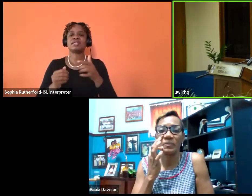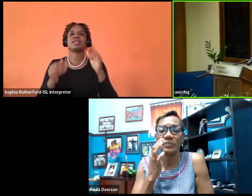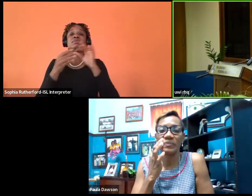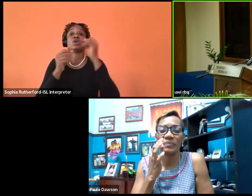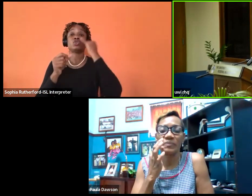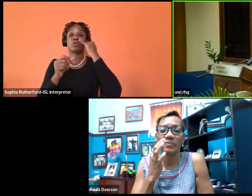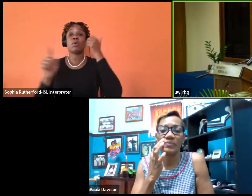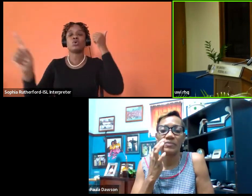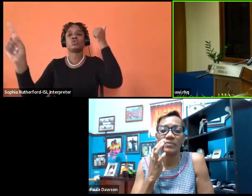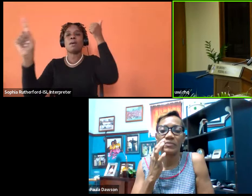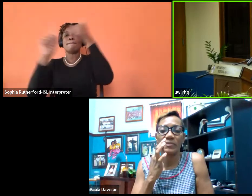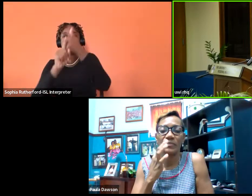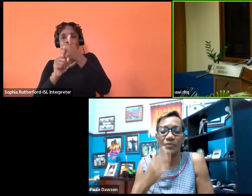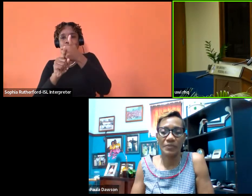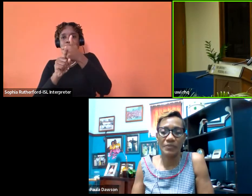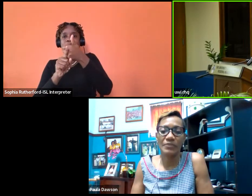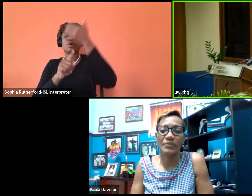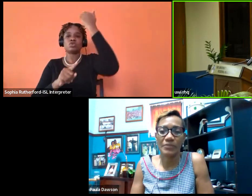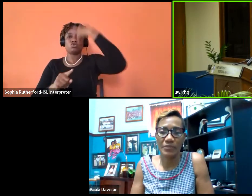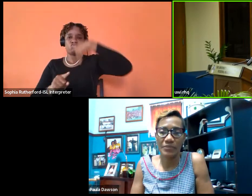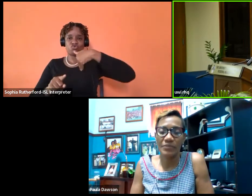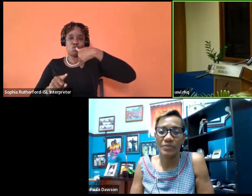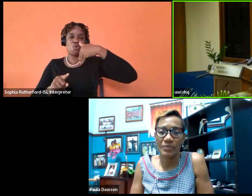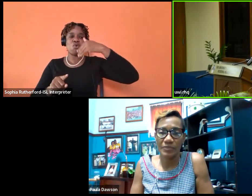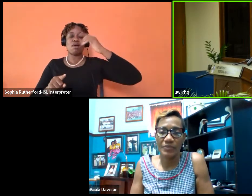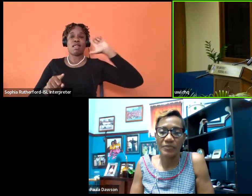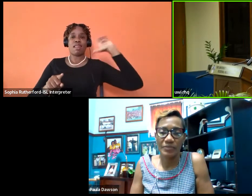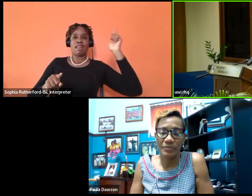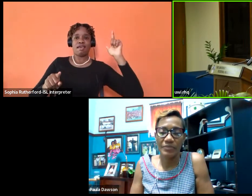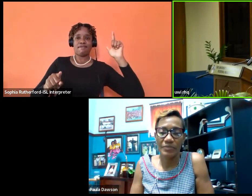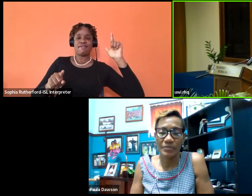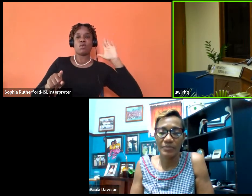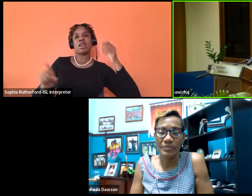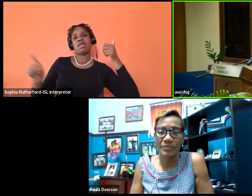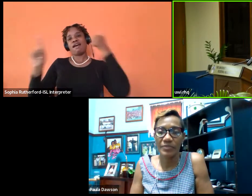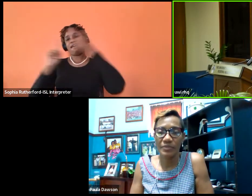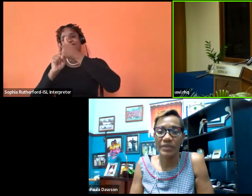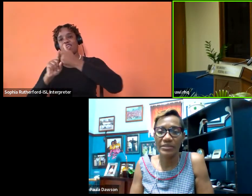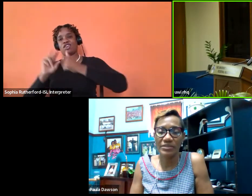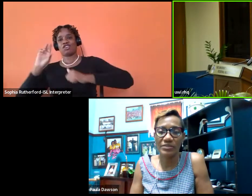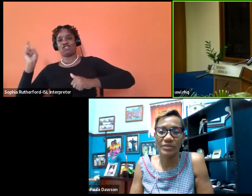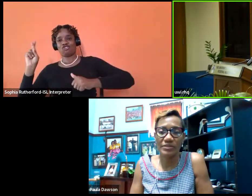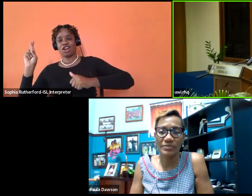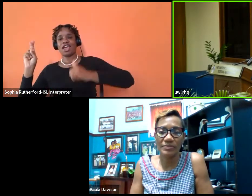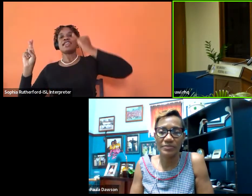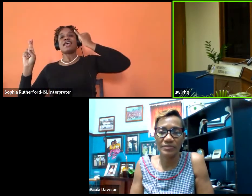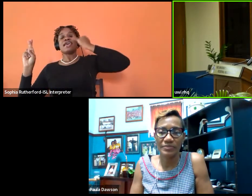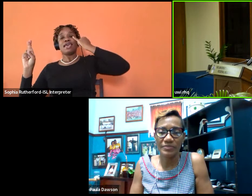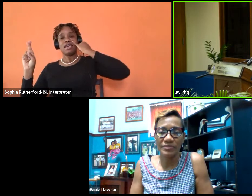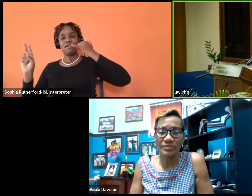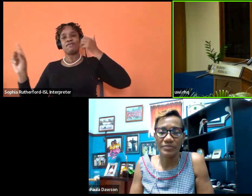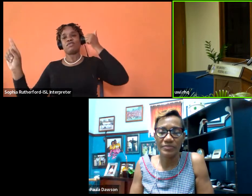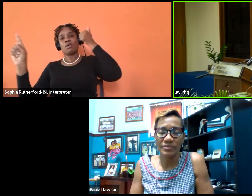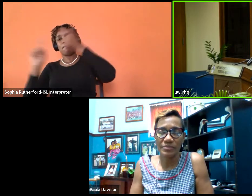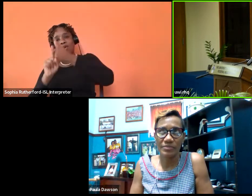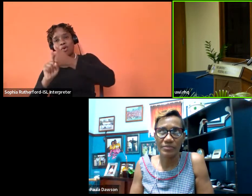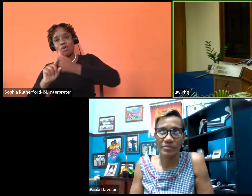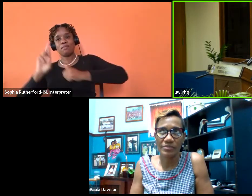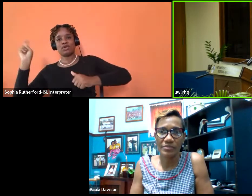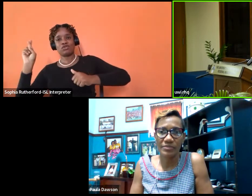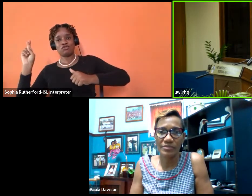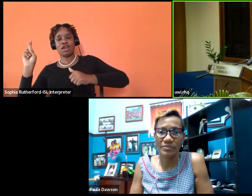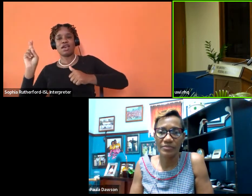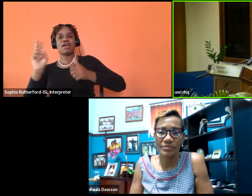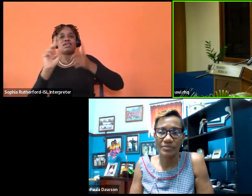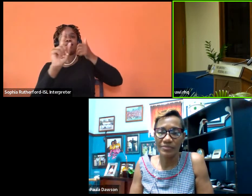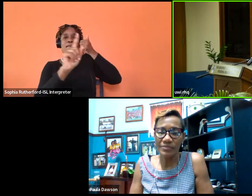your left and it affects your right, and you get a stroke on your right and it affects your left. And if you get it on the right, it will be